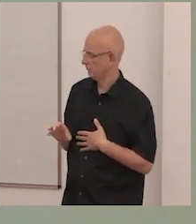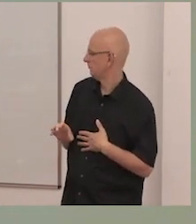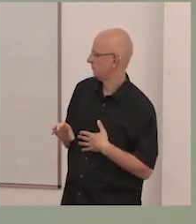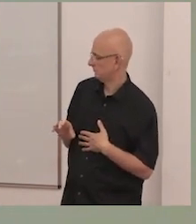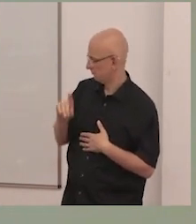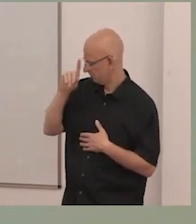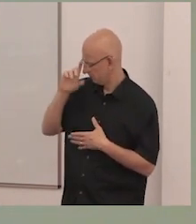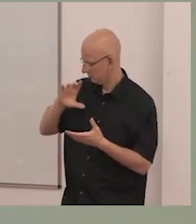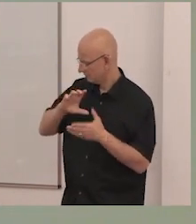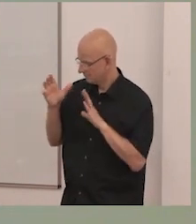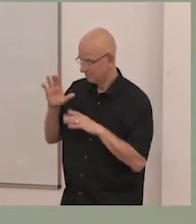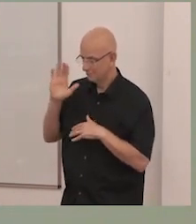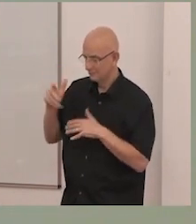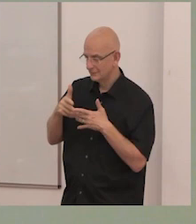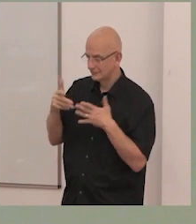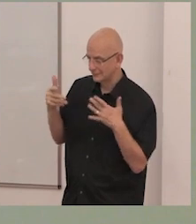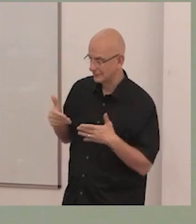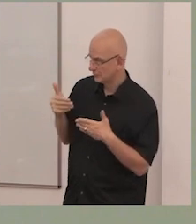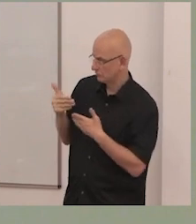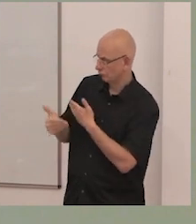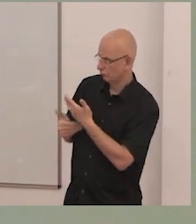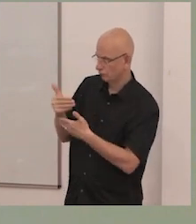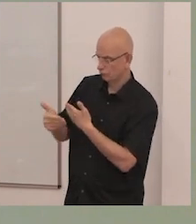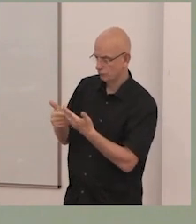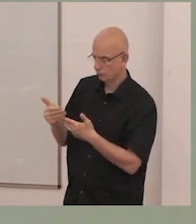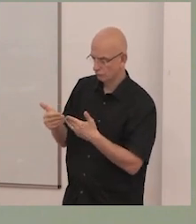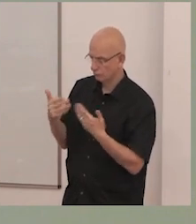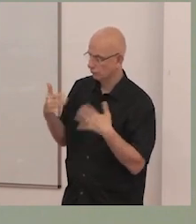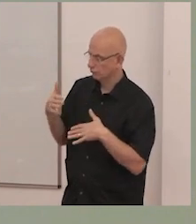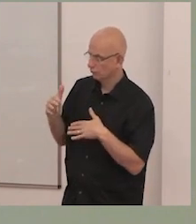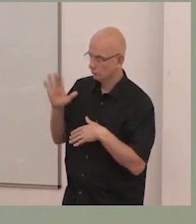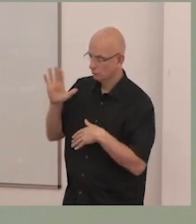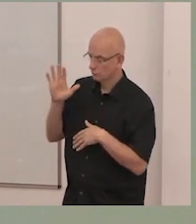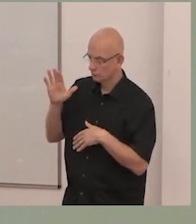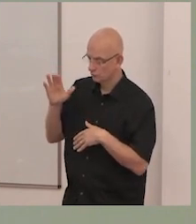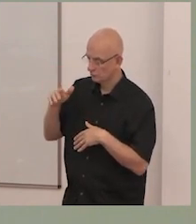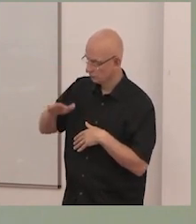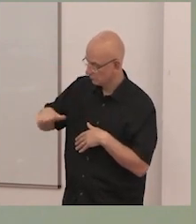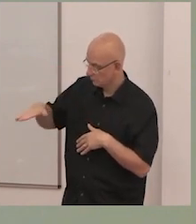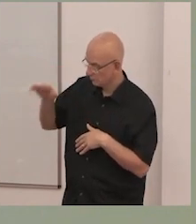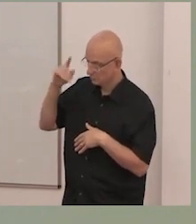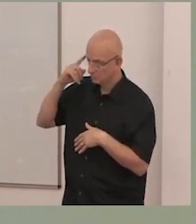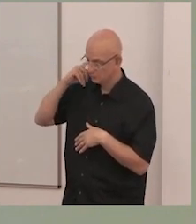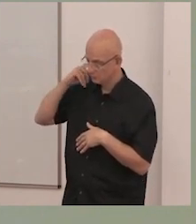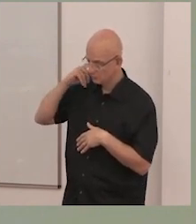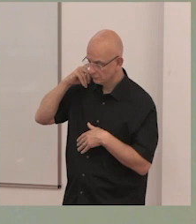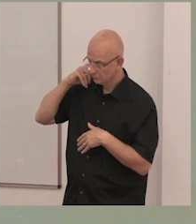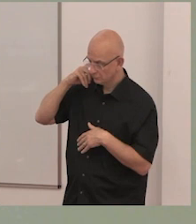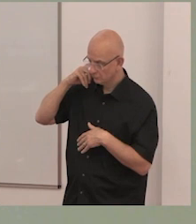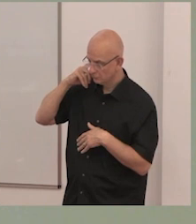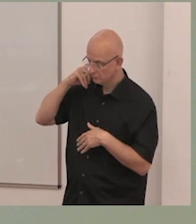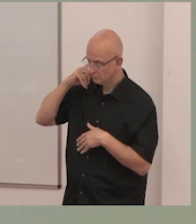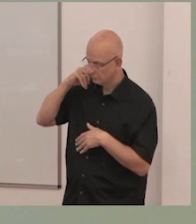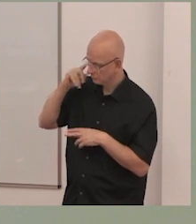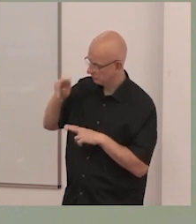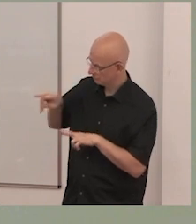children with disabilities and without disabilities. For example, why baby homes, like orphanages,